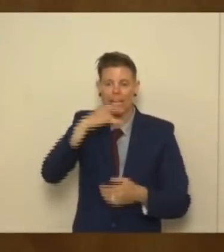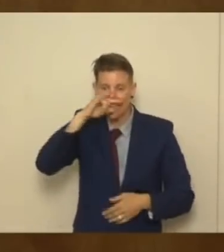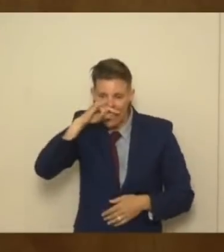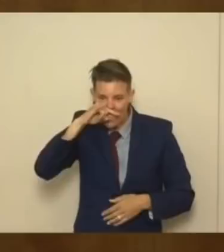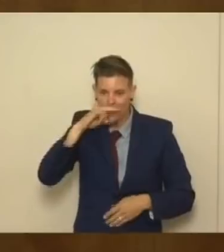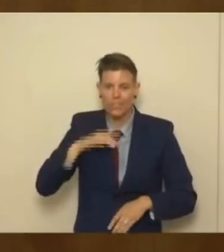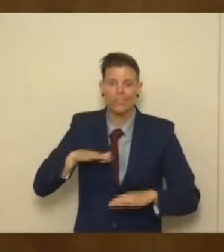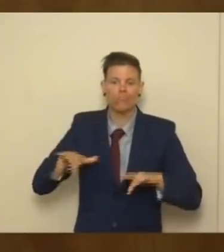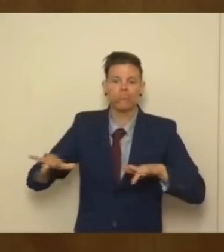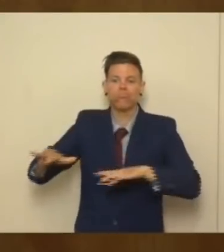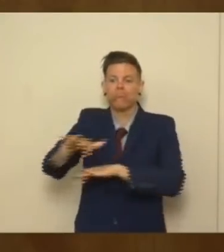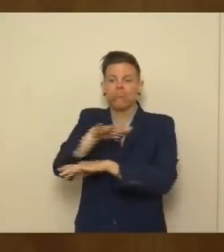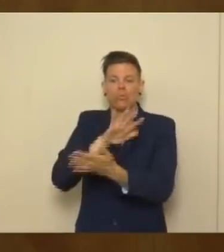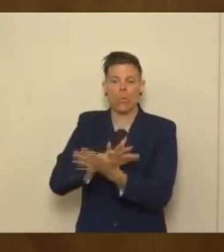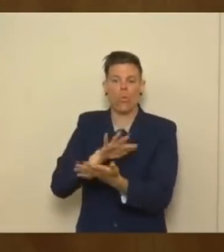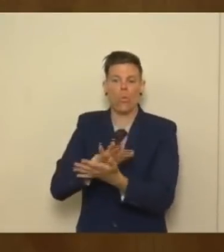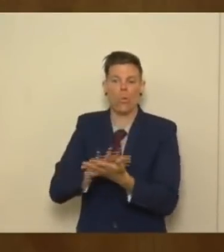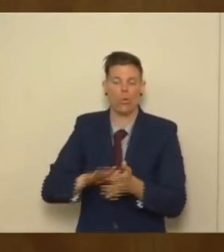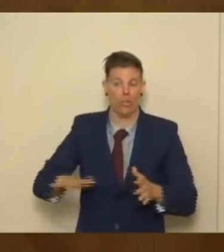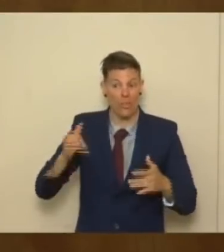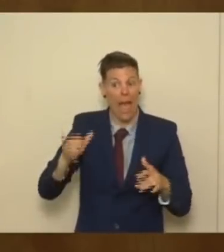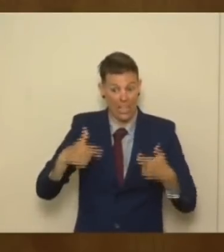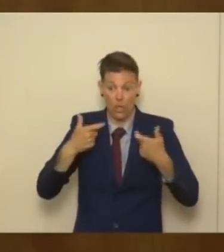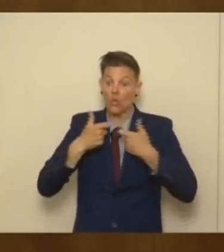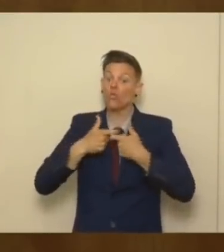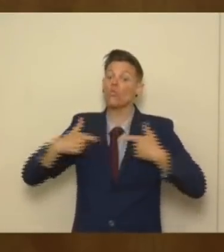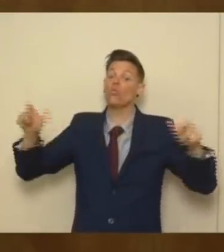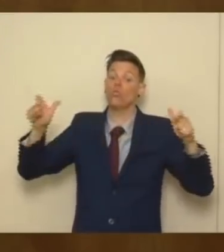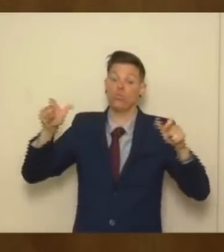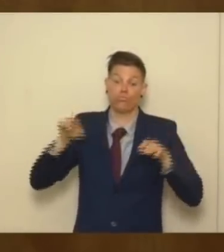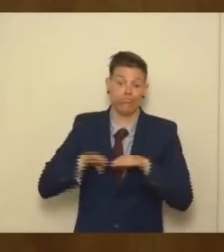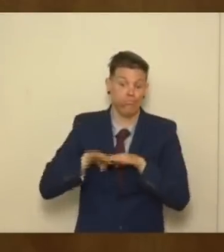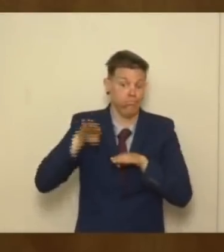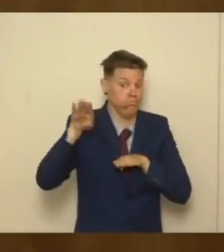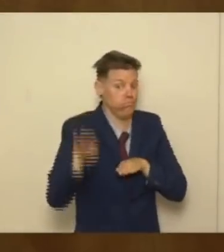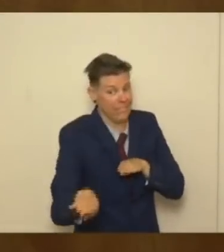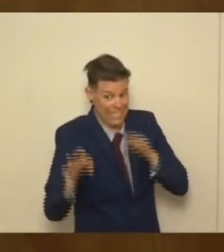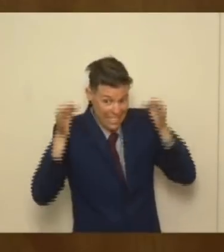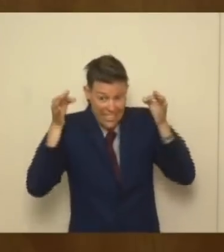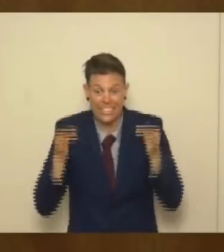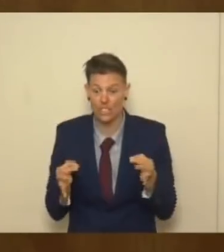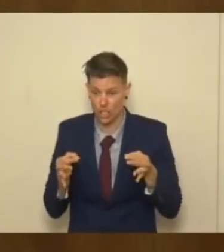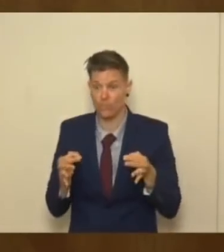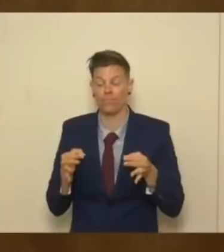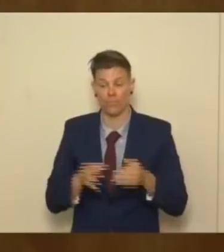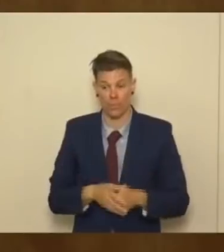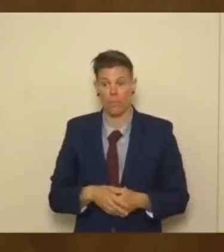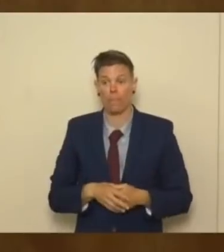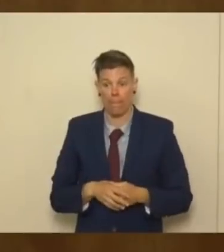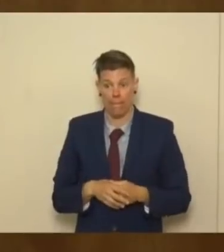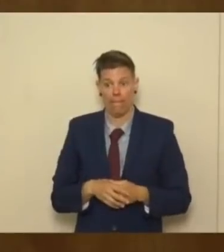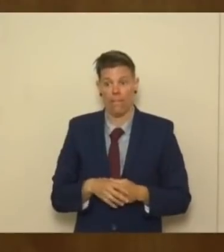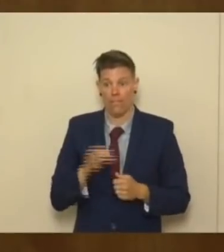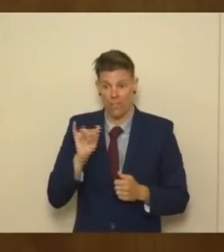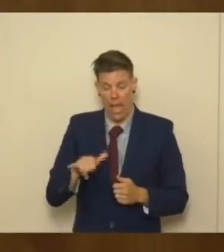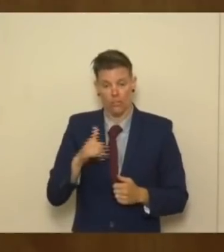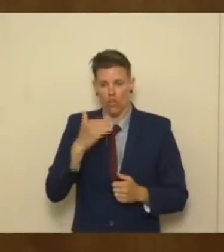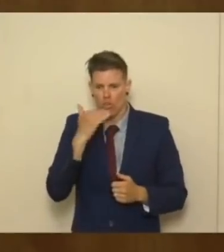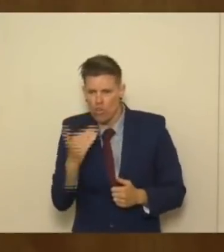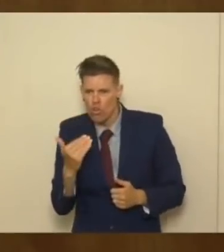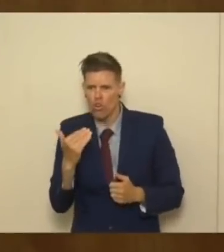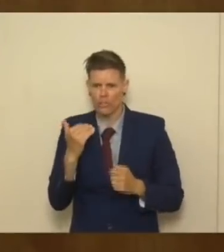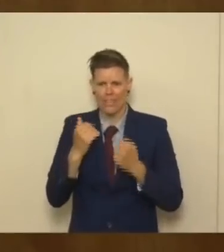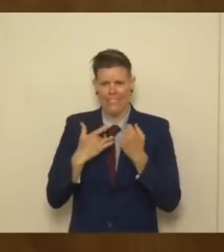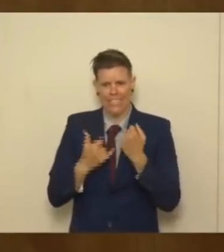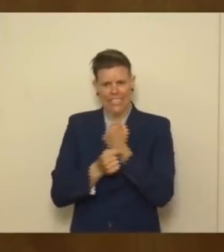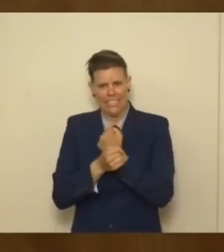need for New Mexico to be in a good place in general with the gating criteria, and also that we have that capacity for